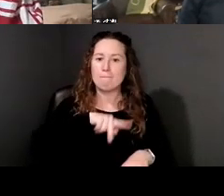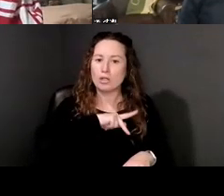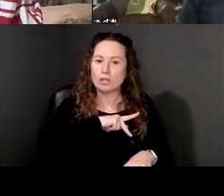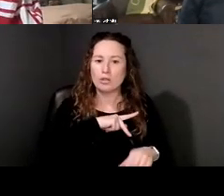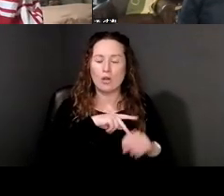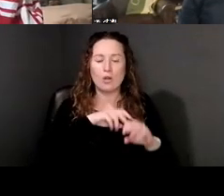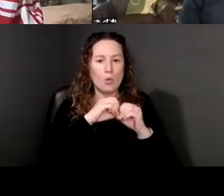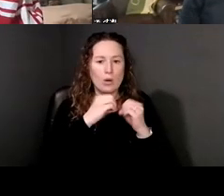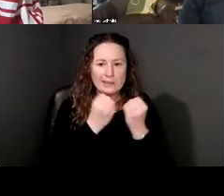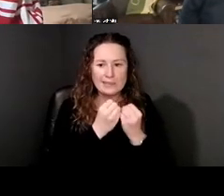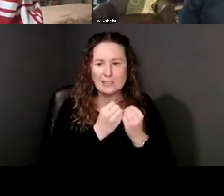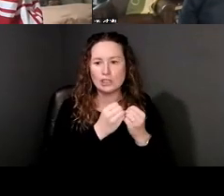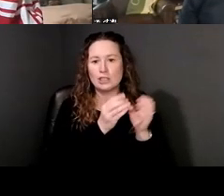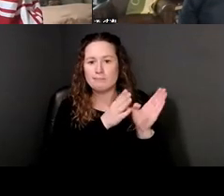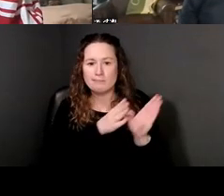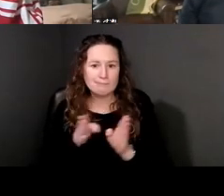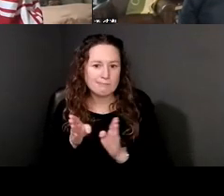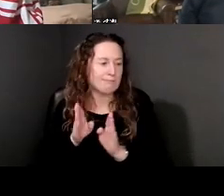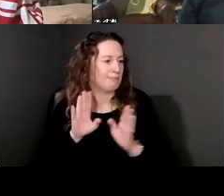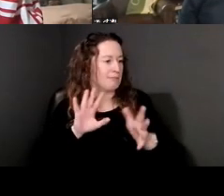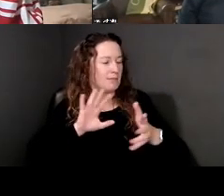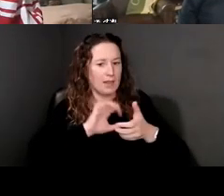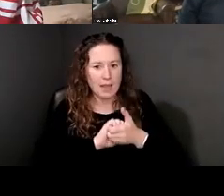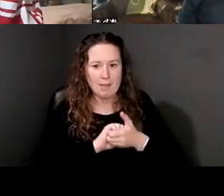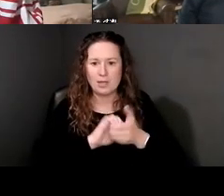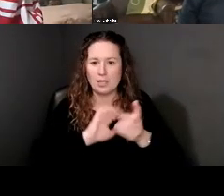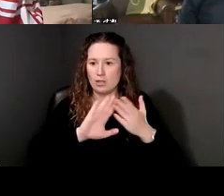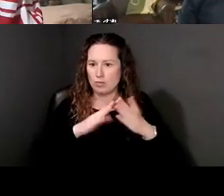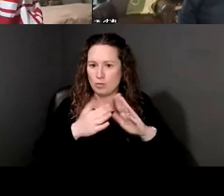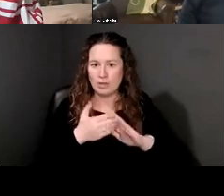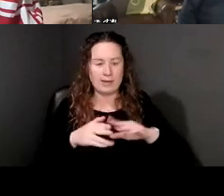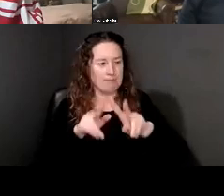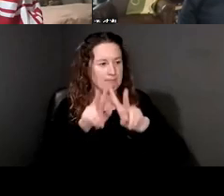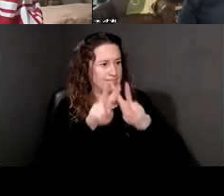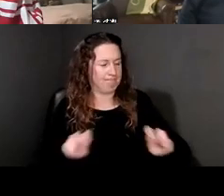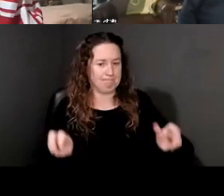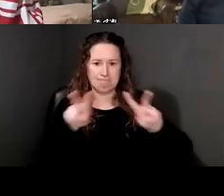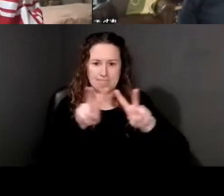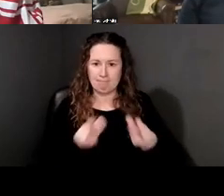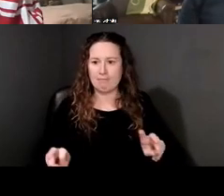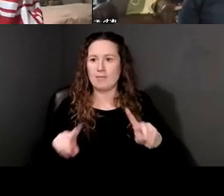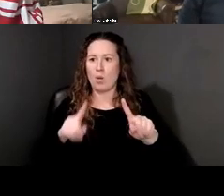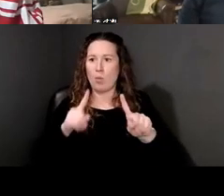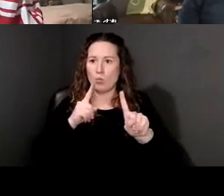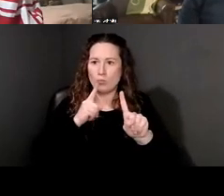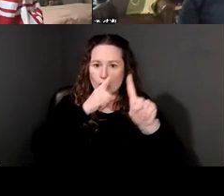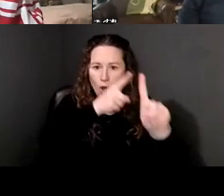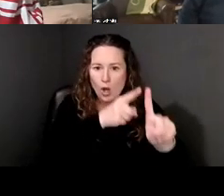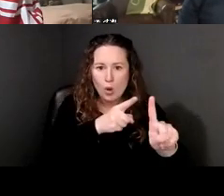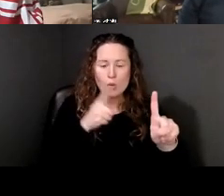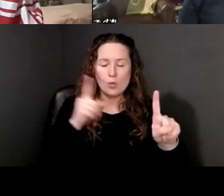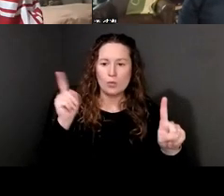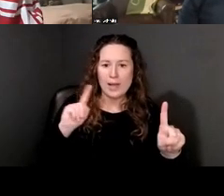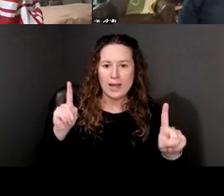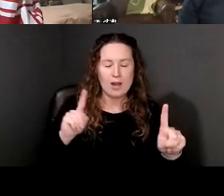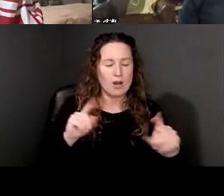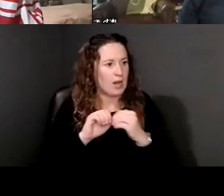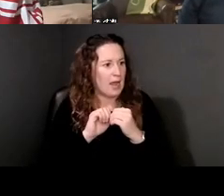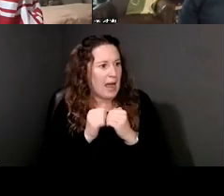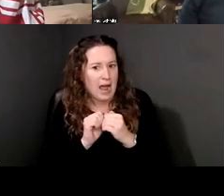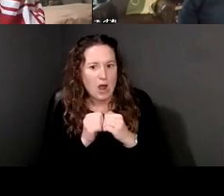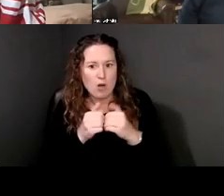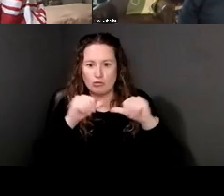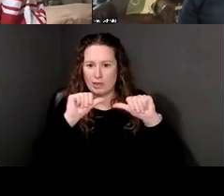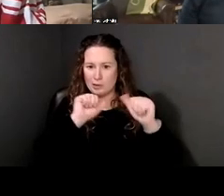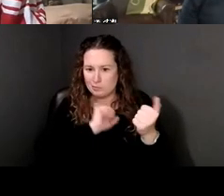your collaborative, and your community sort of assessment of where you're going to go and how you're going to try to do the equity